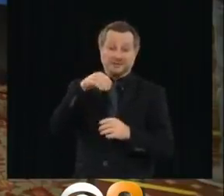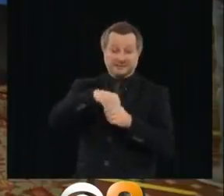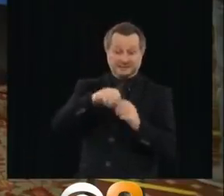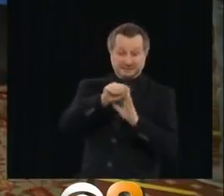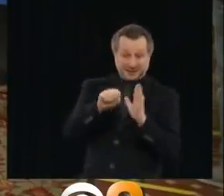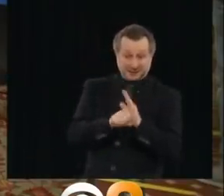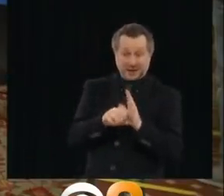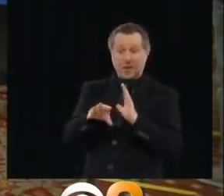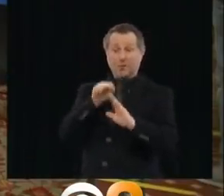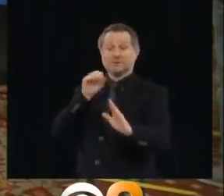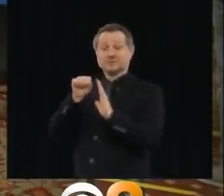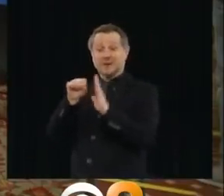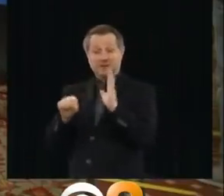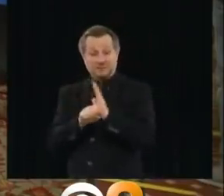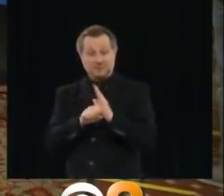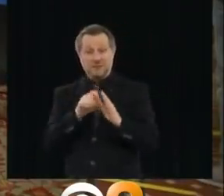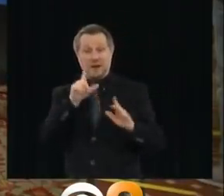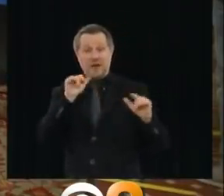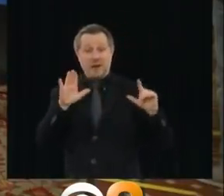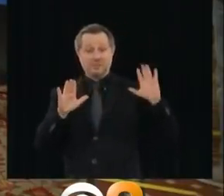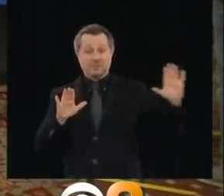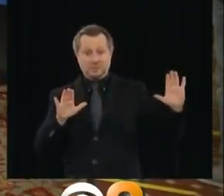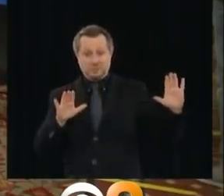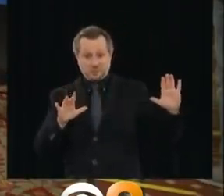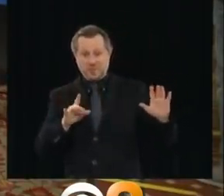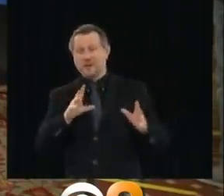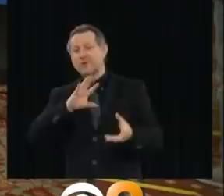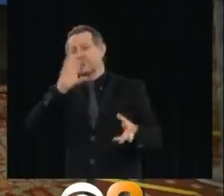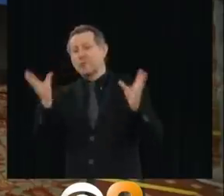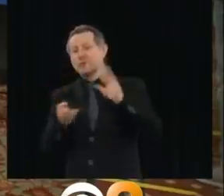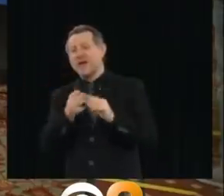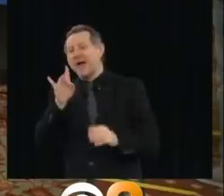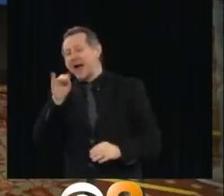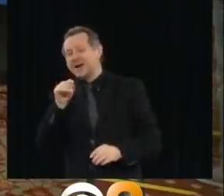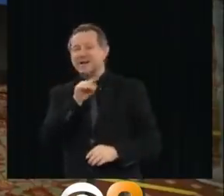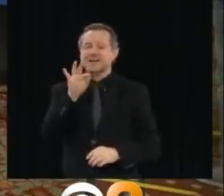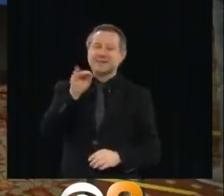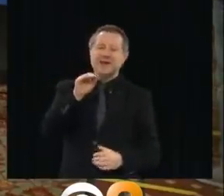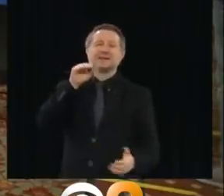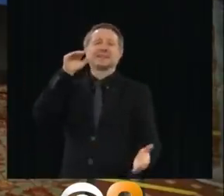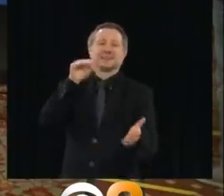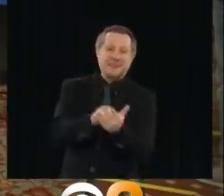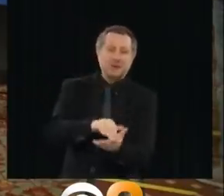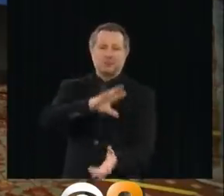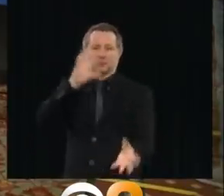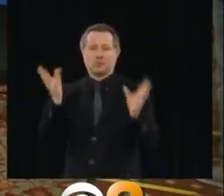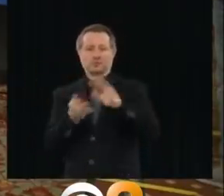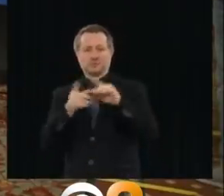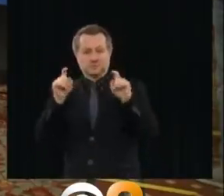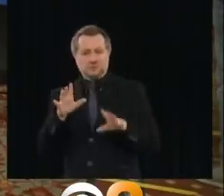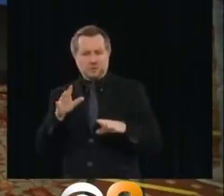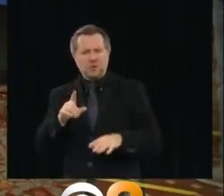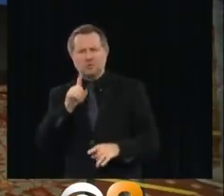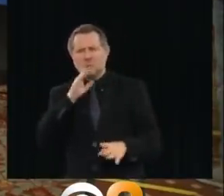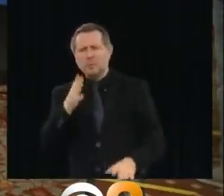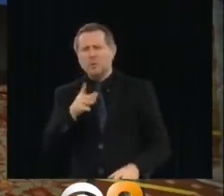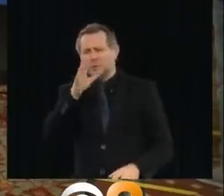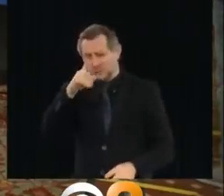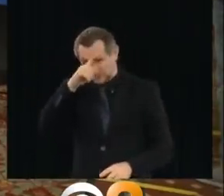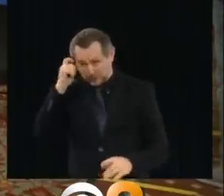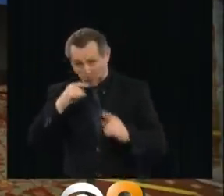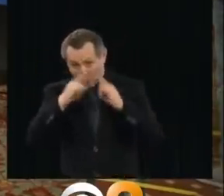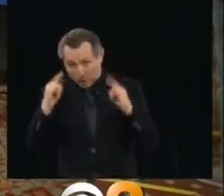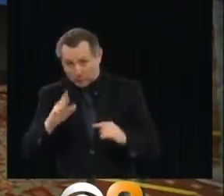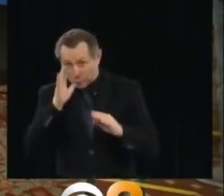90,000 a day. Governor, can we get some clarity on summer camps? There's been some questions as to whether or not those should open. Will they open? We're